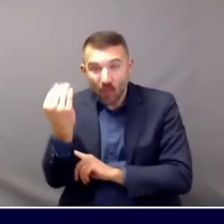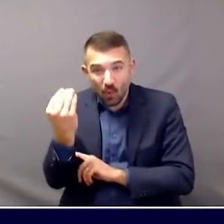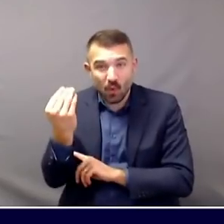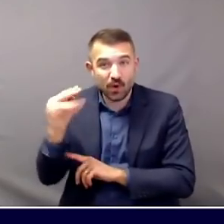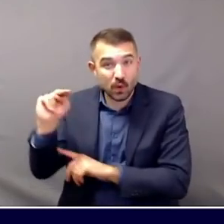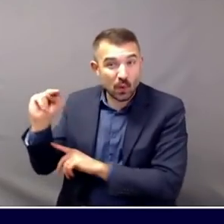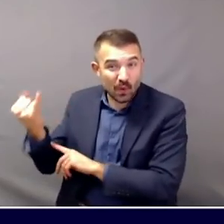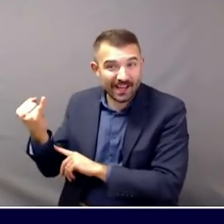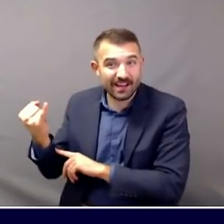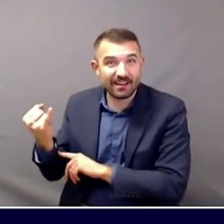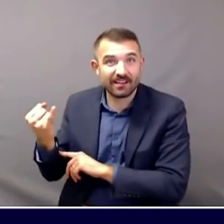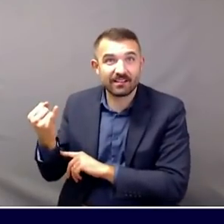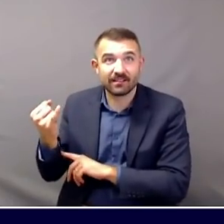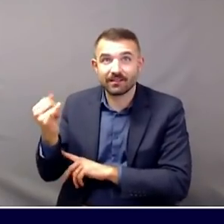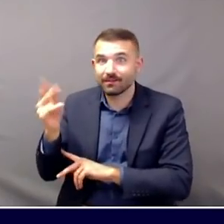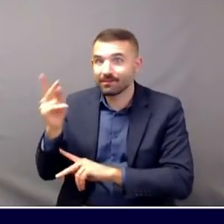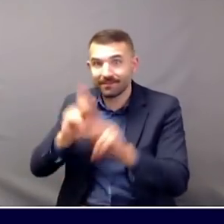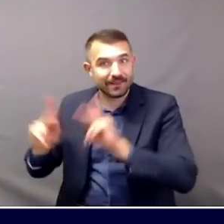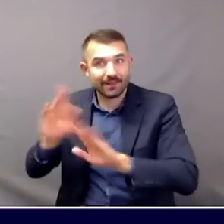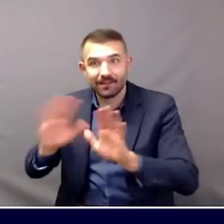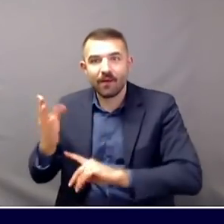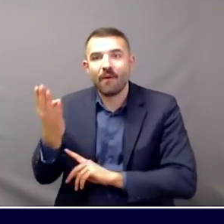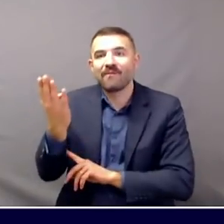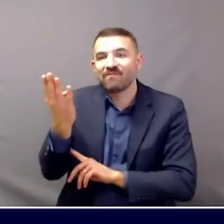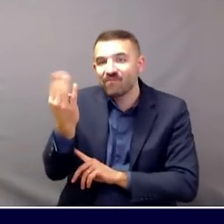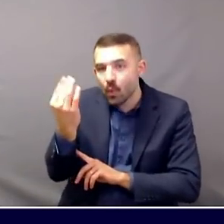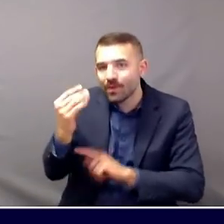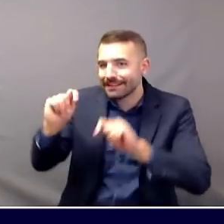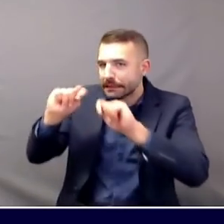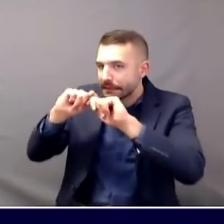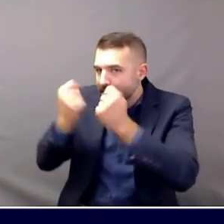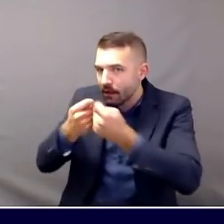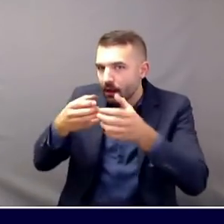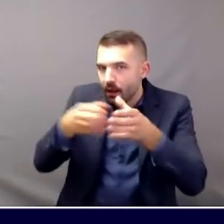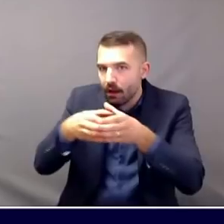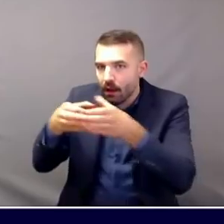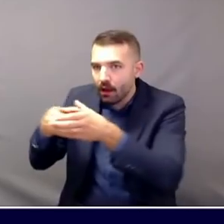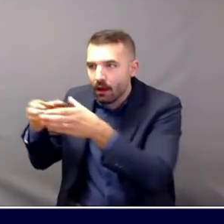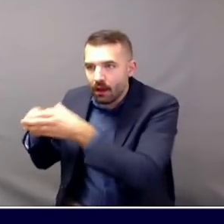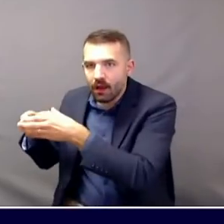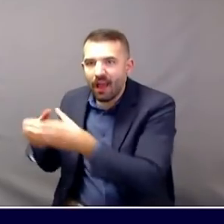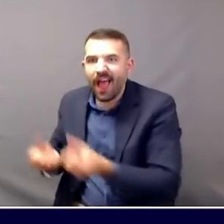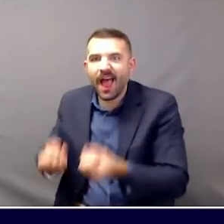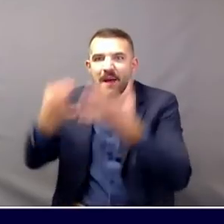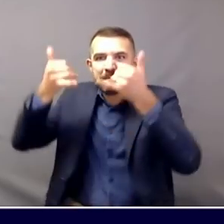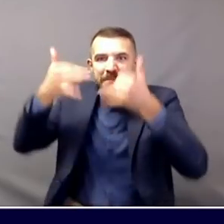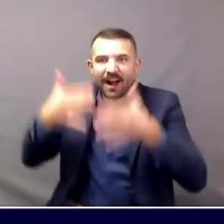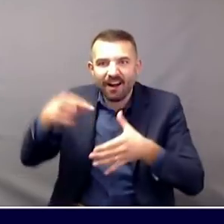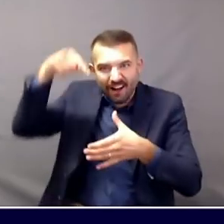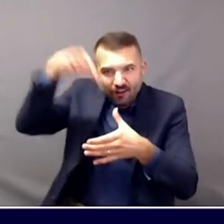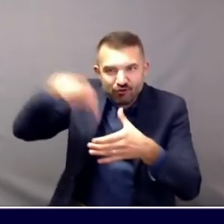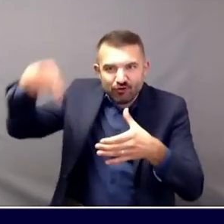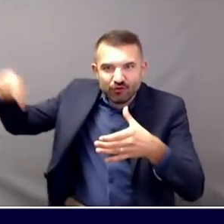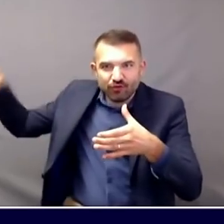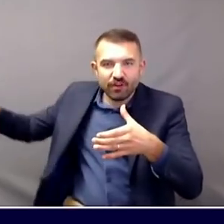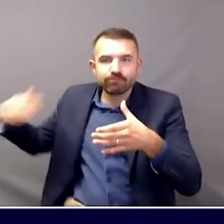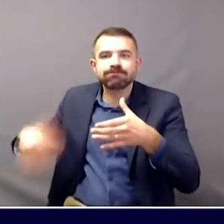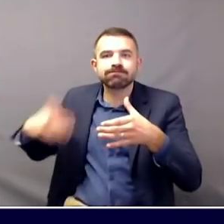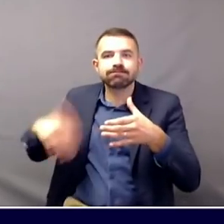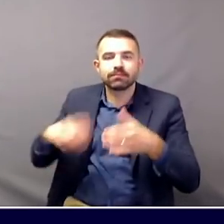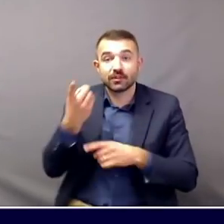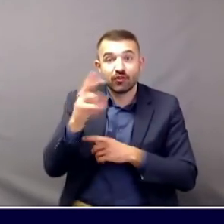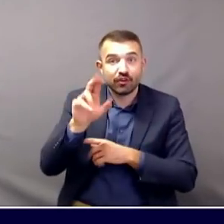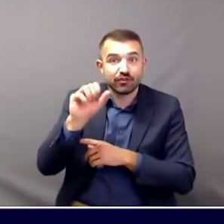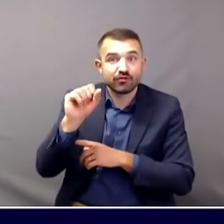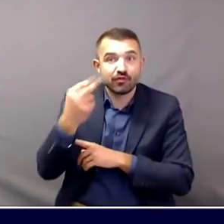not alone in this. Governor Mills joined New England plus New Jersey agreement, a regional